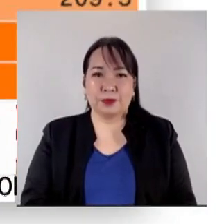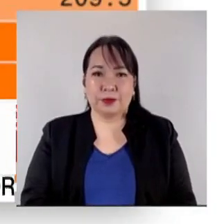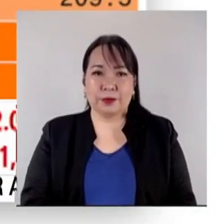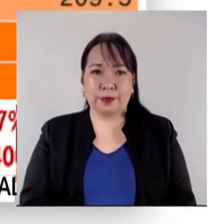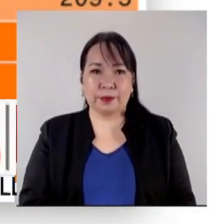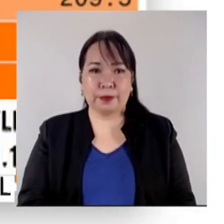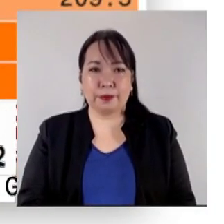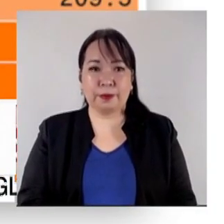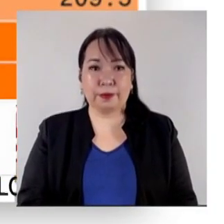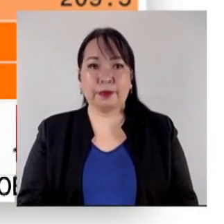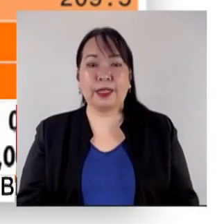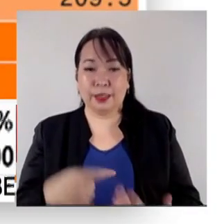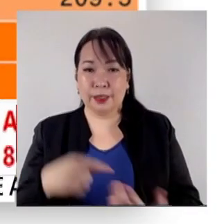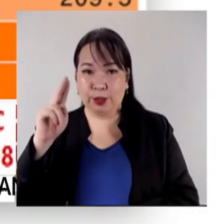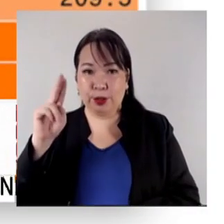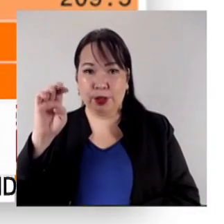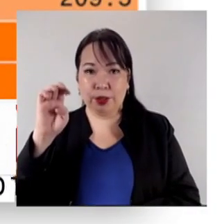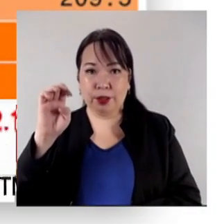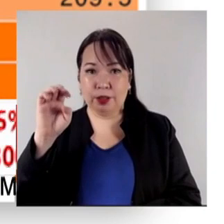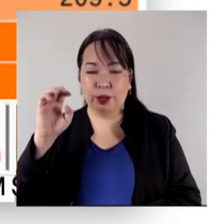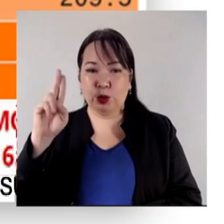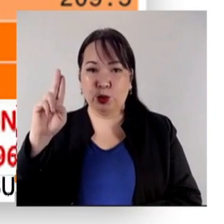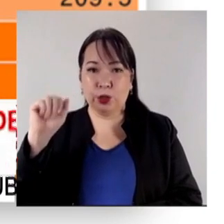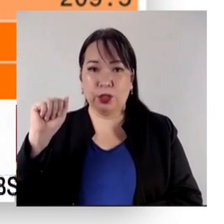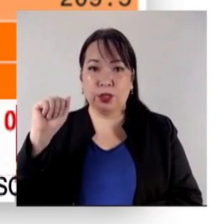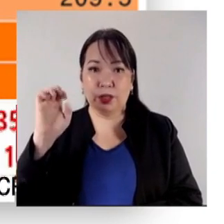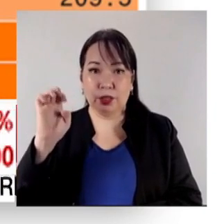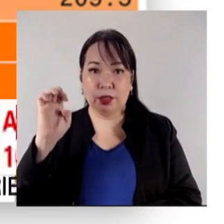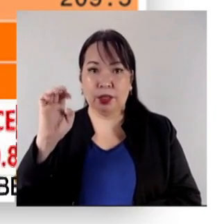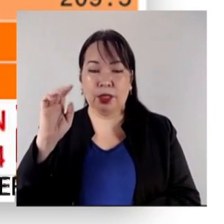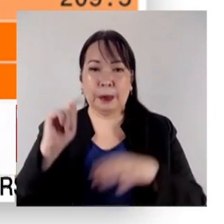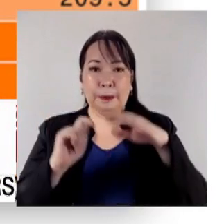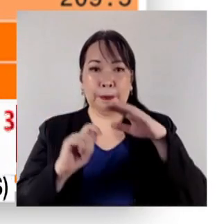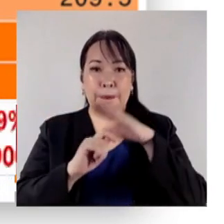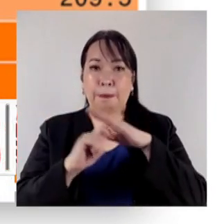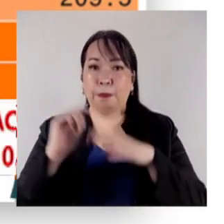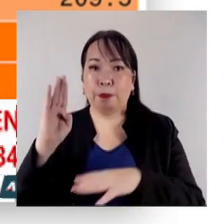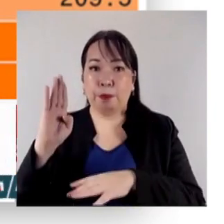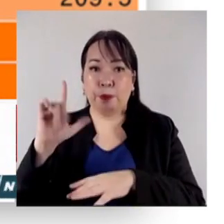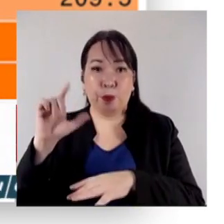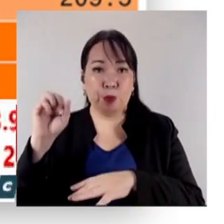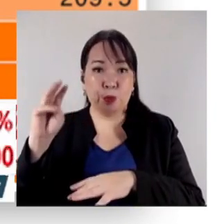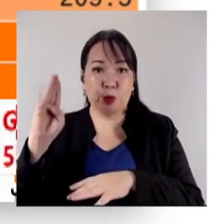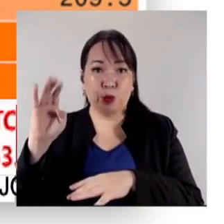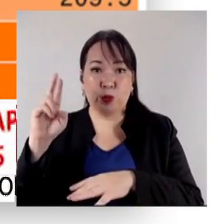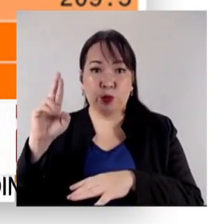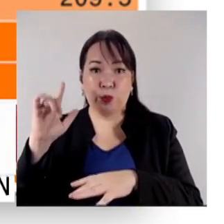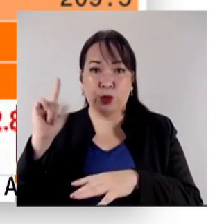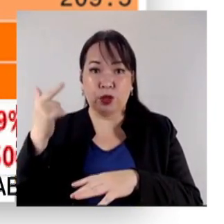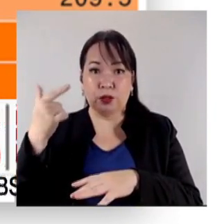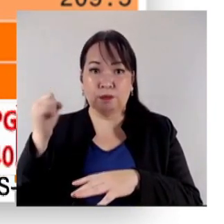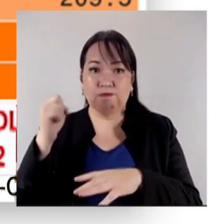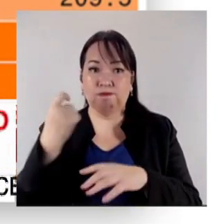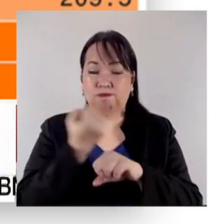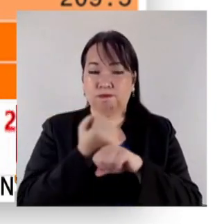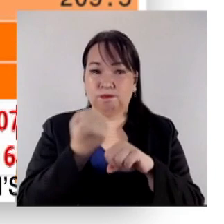The UAE topped Bloomberg's COVID Resilience Index for November, saying life there has basically